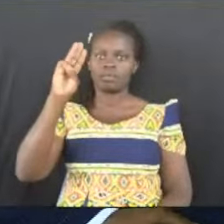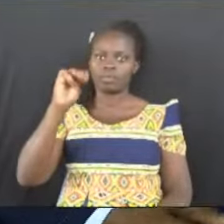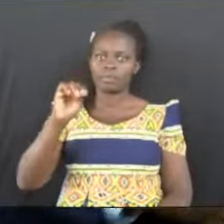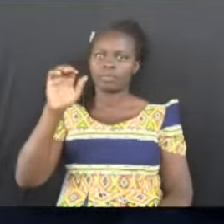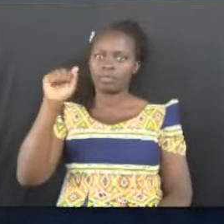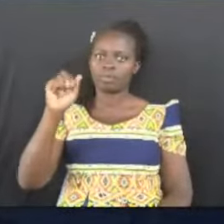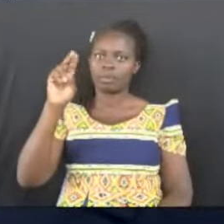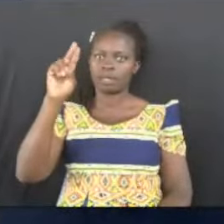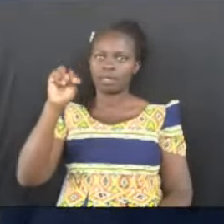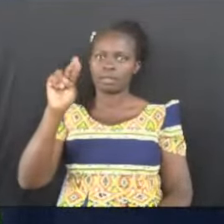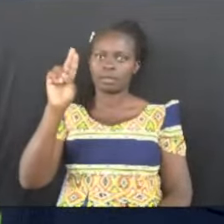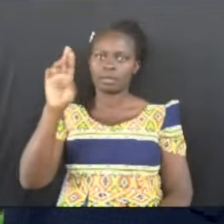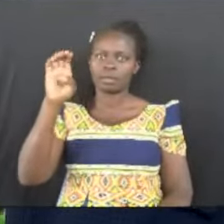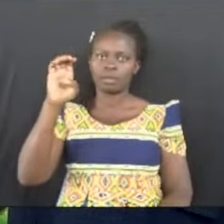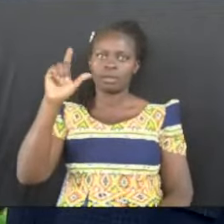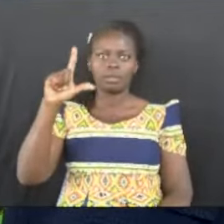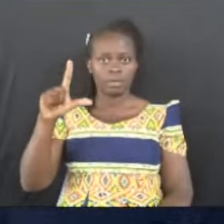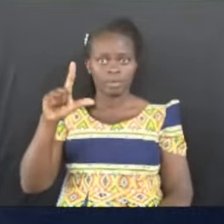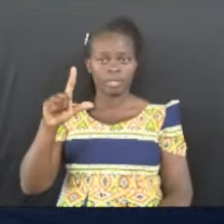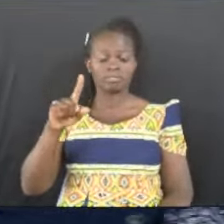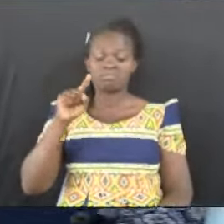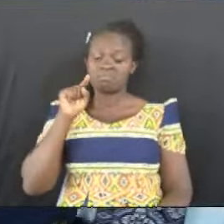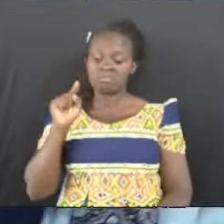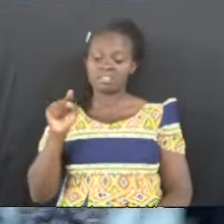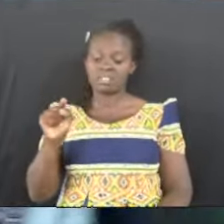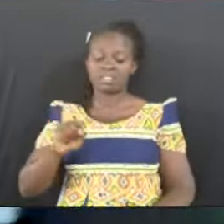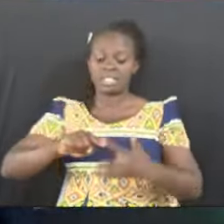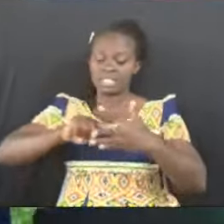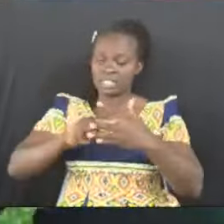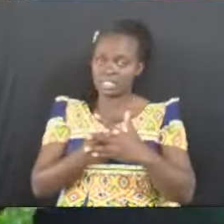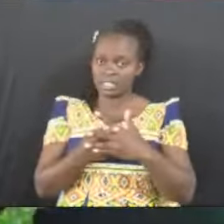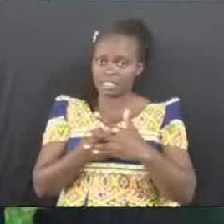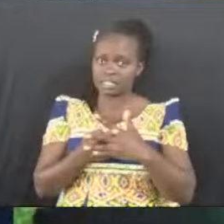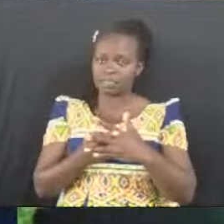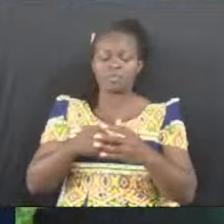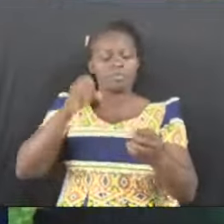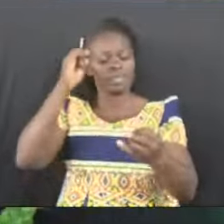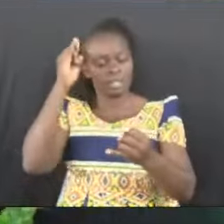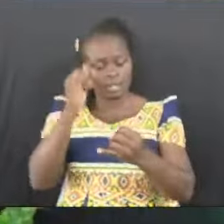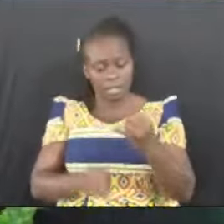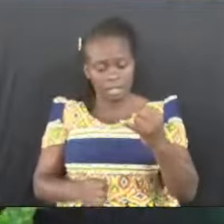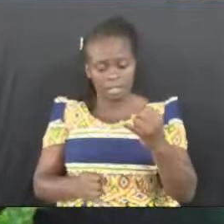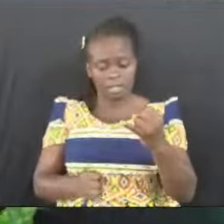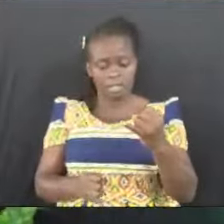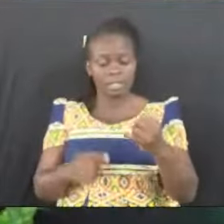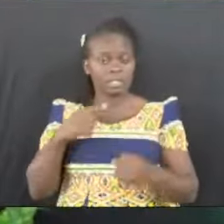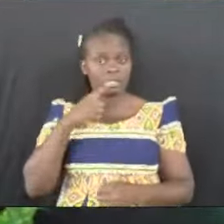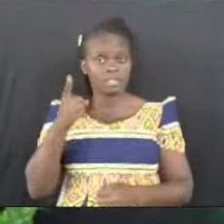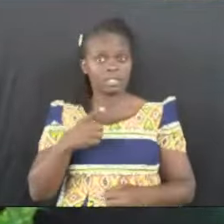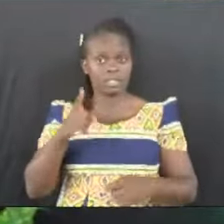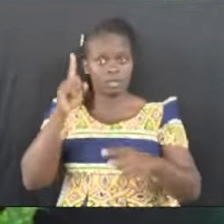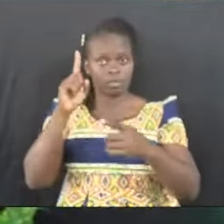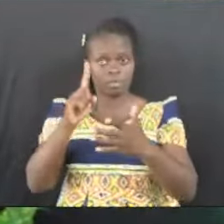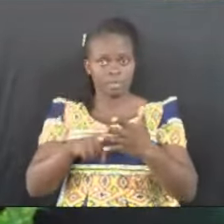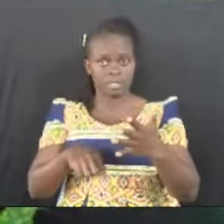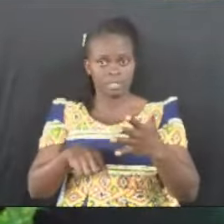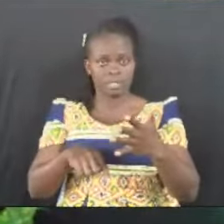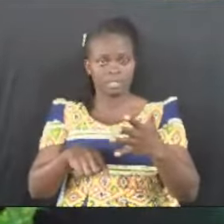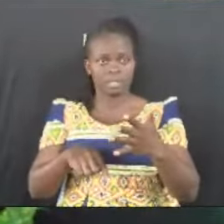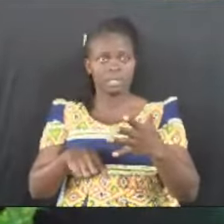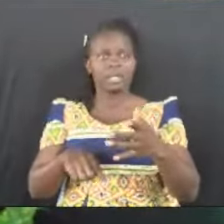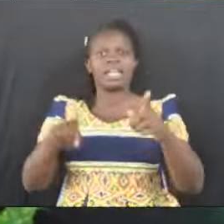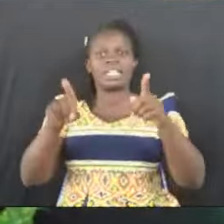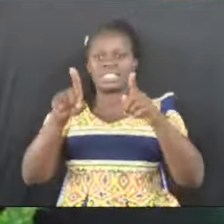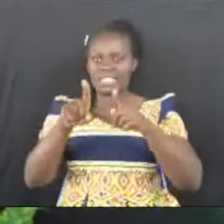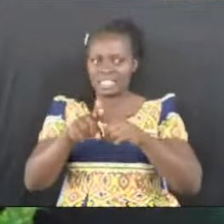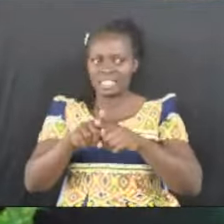us. That was the beginning of the gospel. At the end, he reiterated this by saying, I am